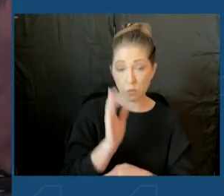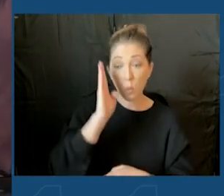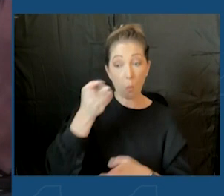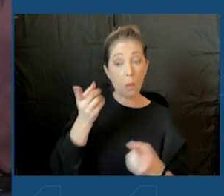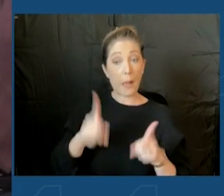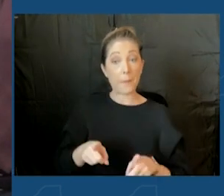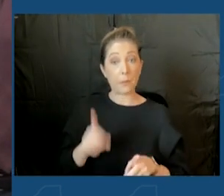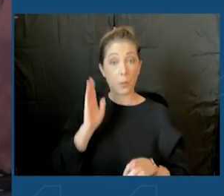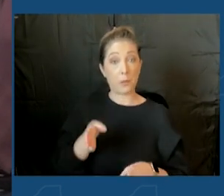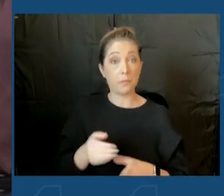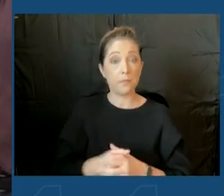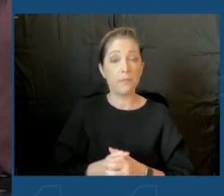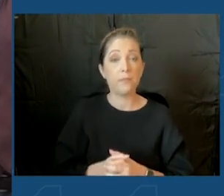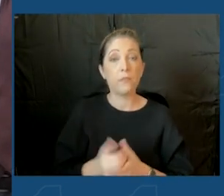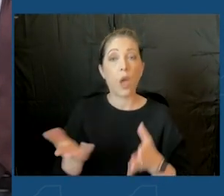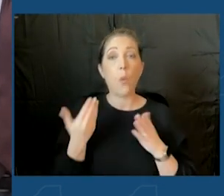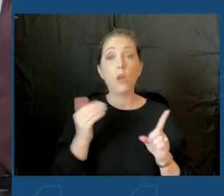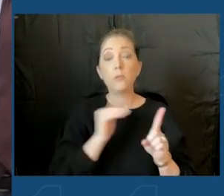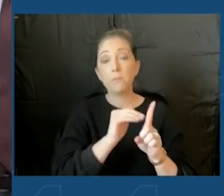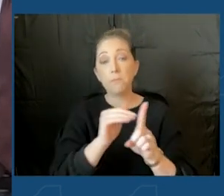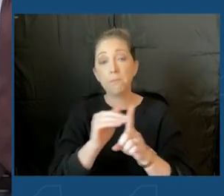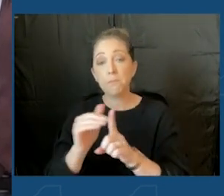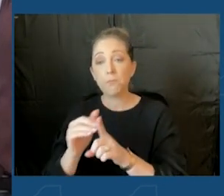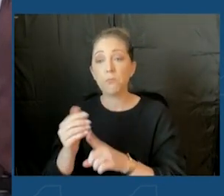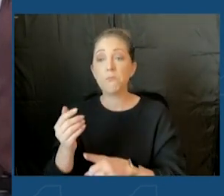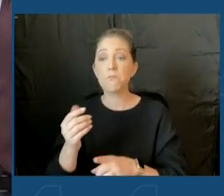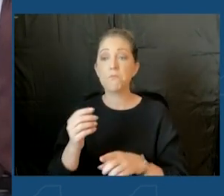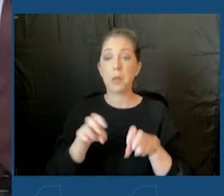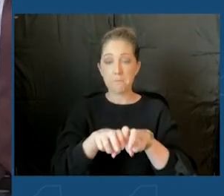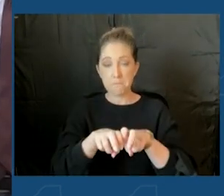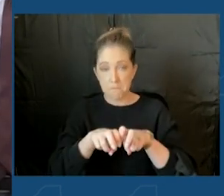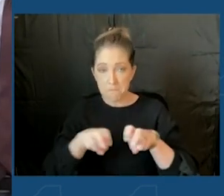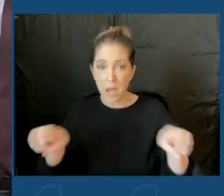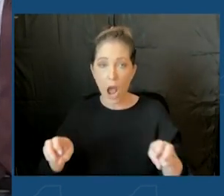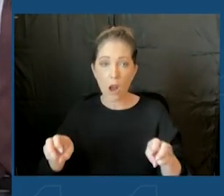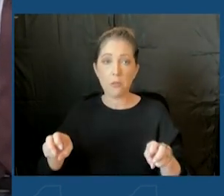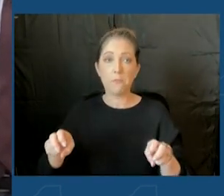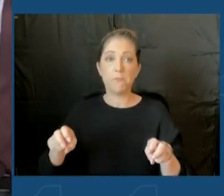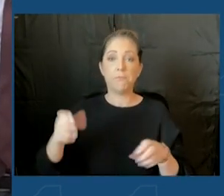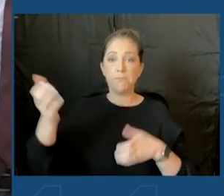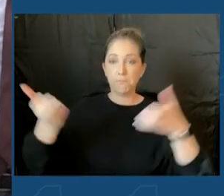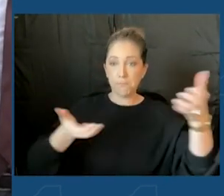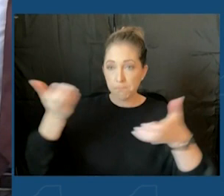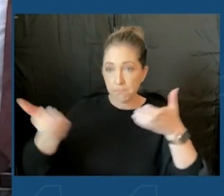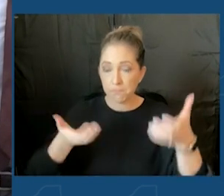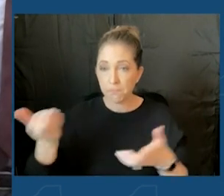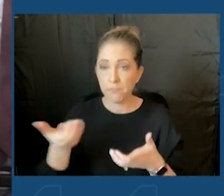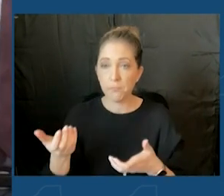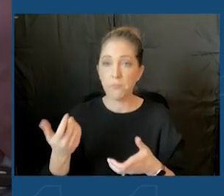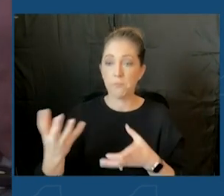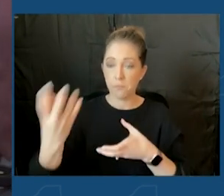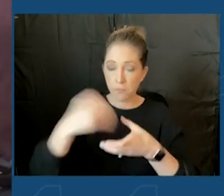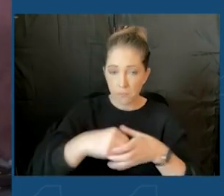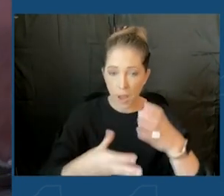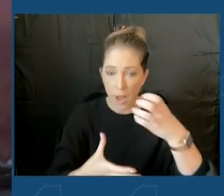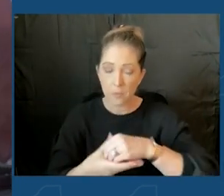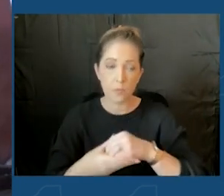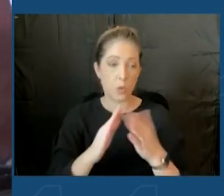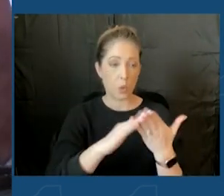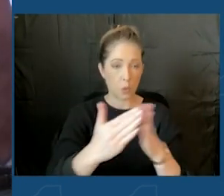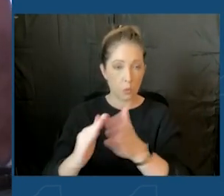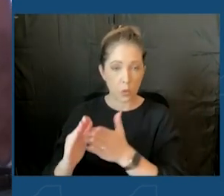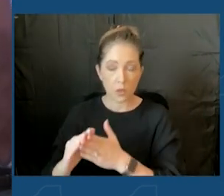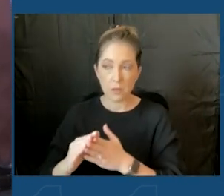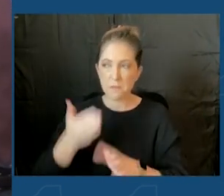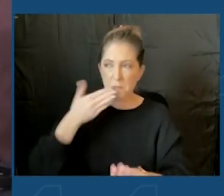want to remind them we convened an expert panel. They're now engaged, as I've asked them to be, engaged with the community, getting the best ideas. There's ideas they came up